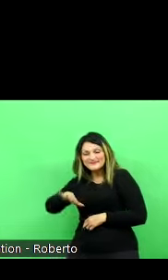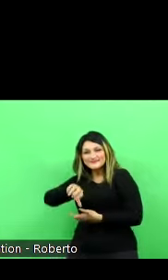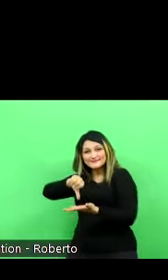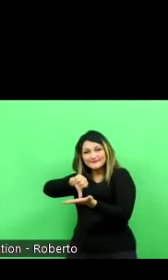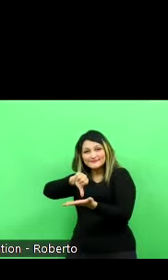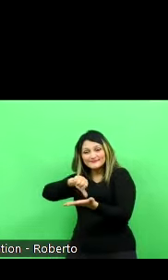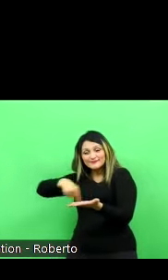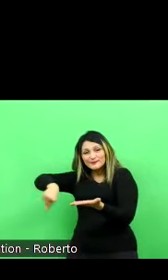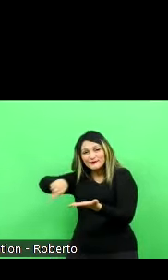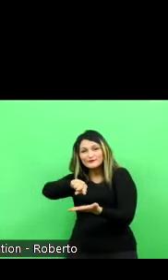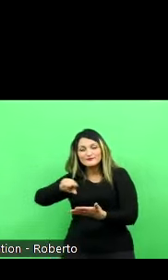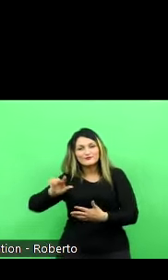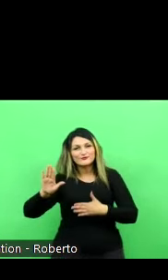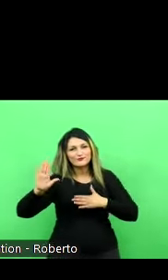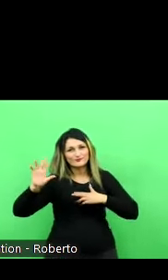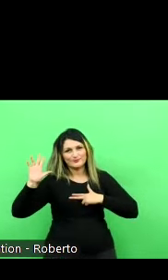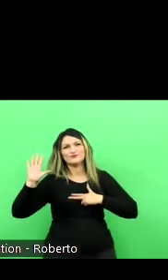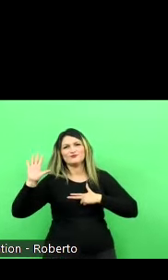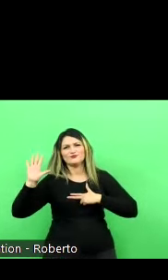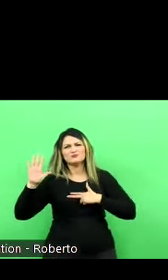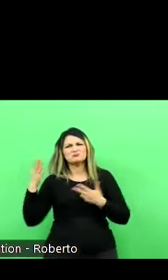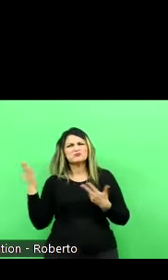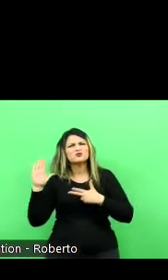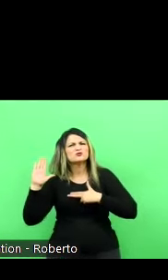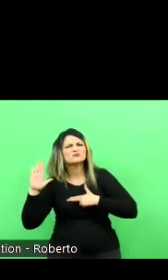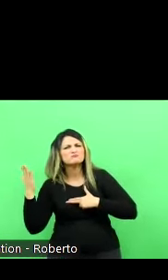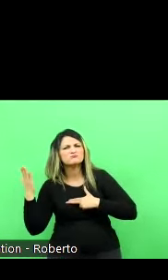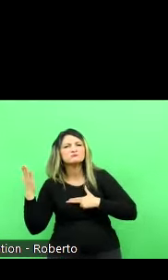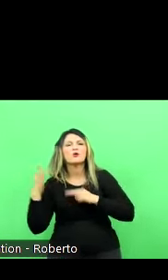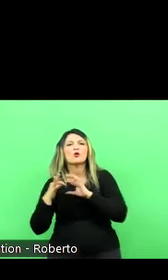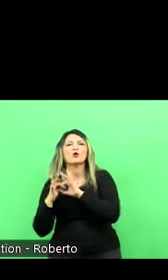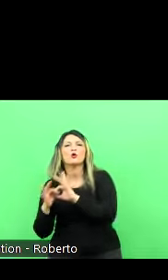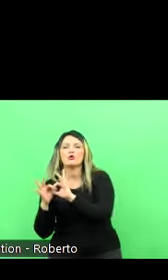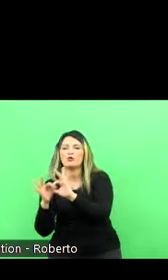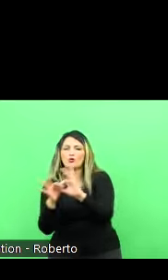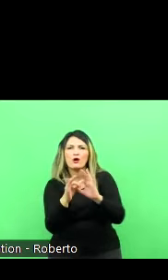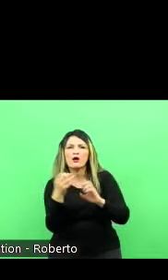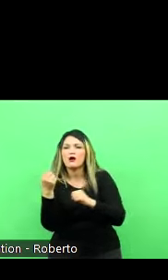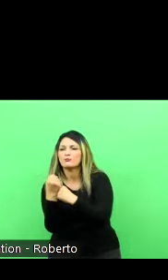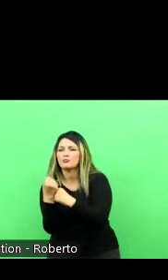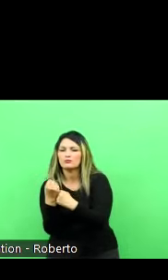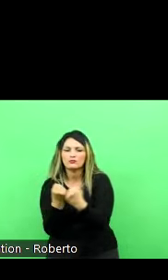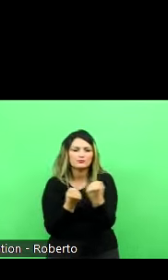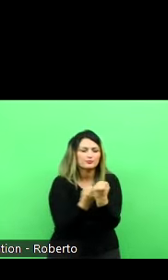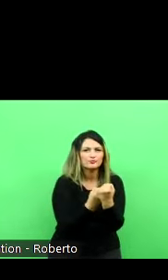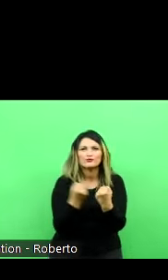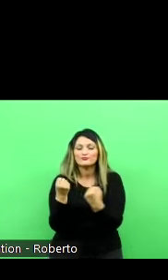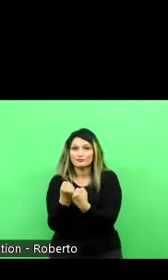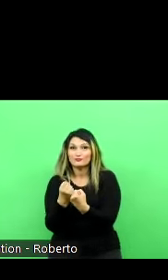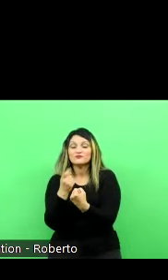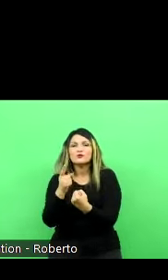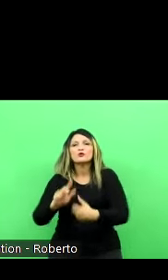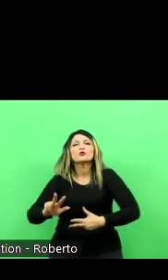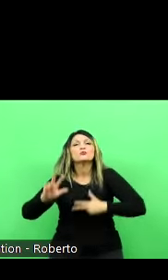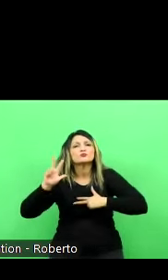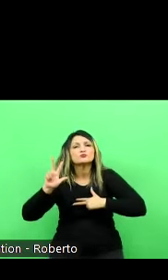has involved a continual learning process and commitment, and it's been a work that we have